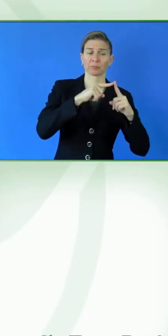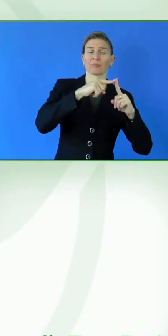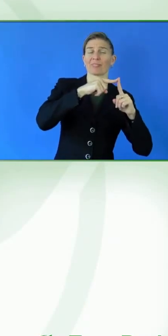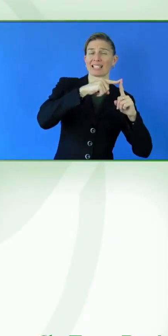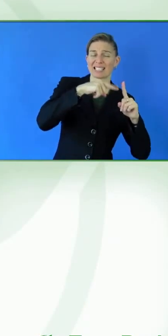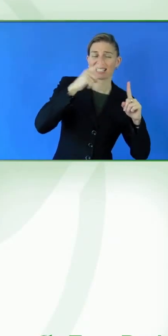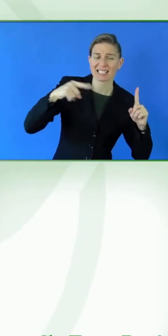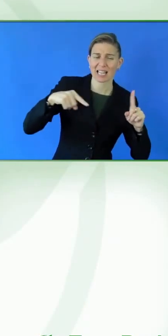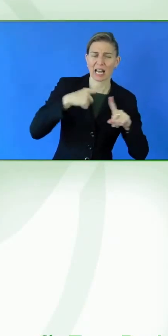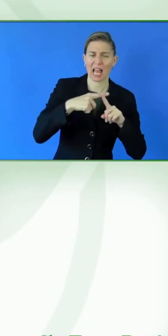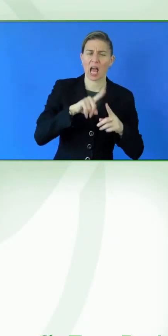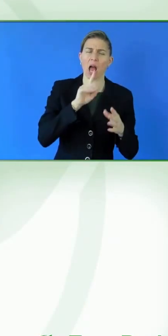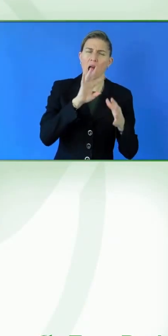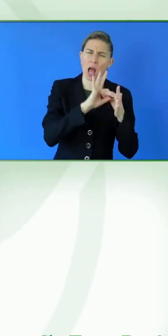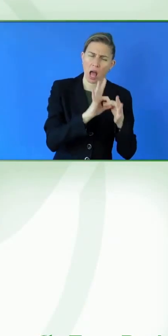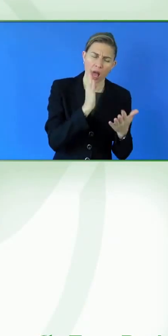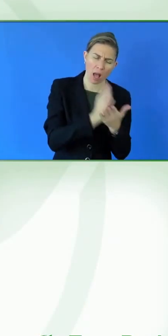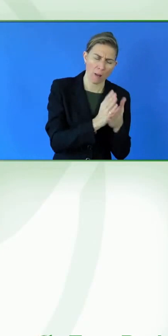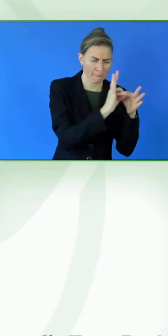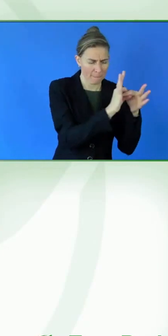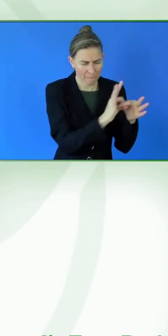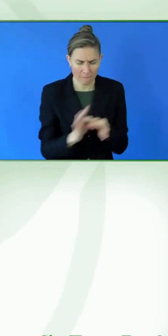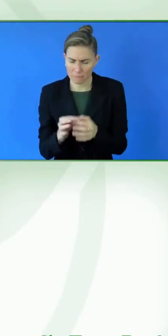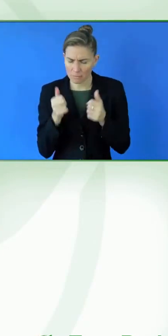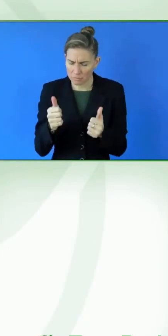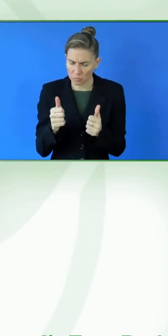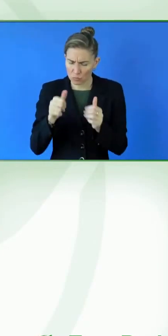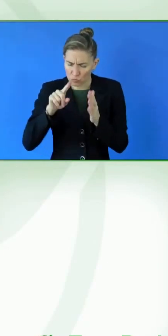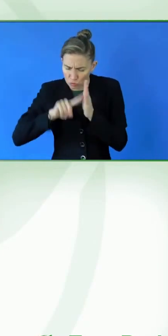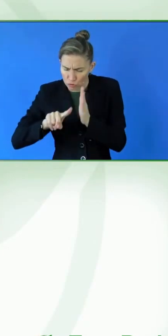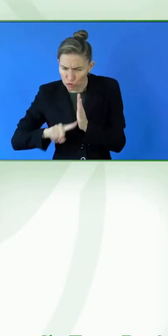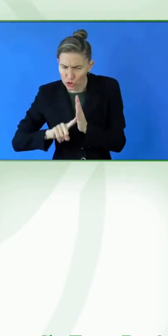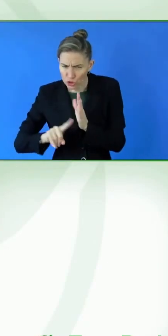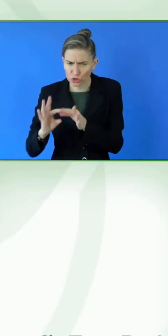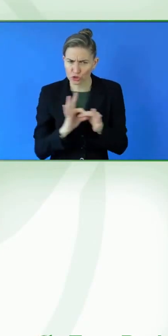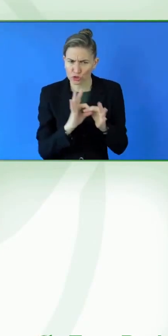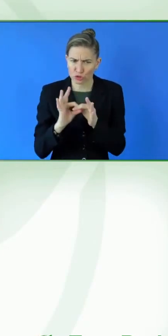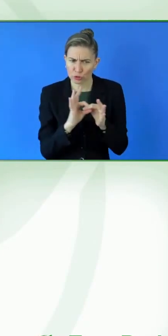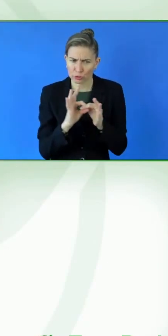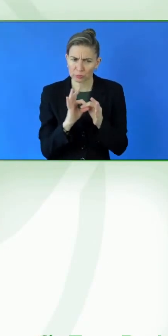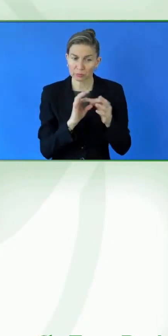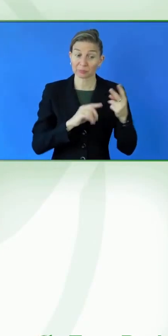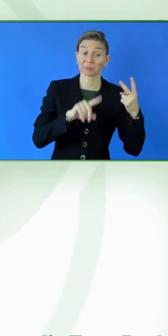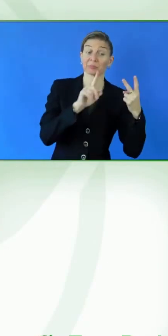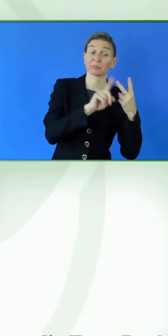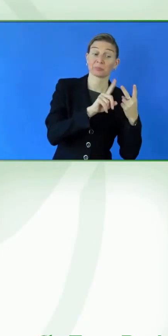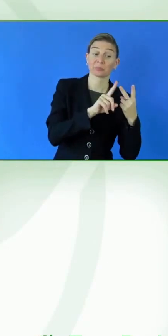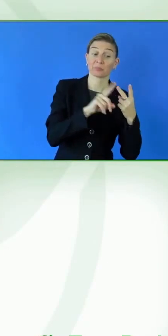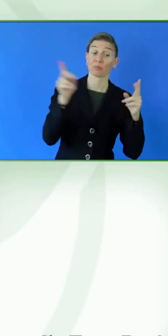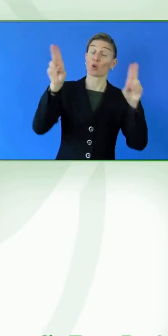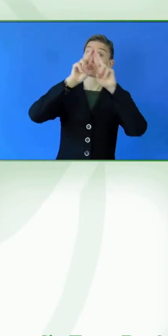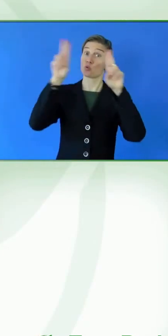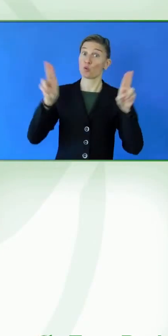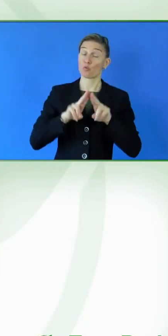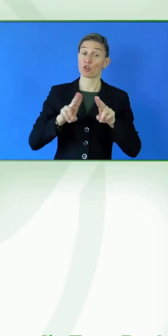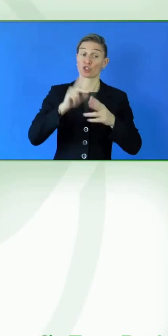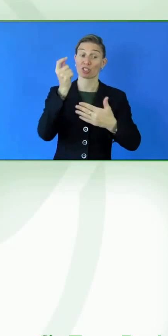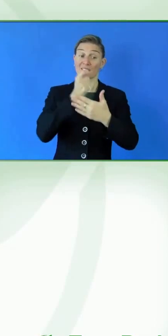to adopt universal design standards. And we most need to strengthen our